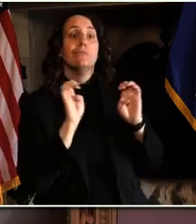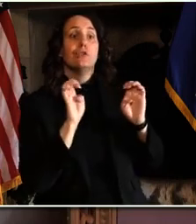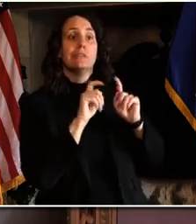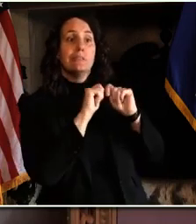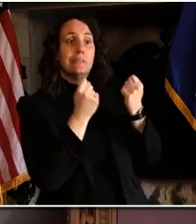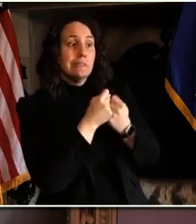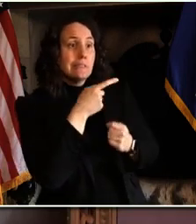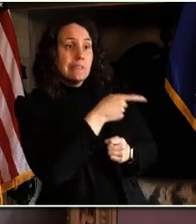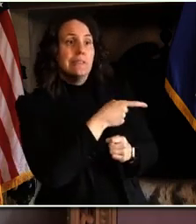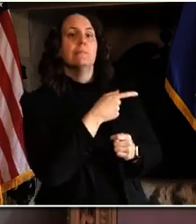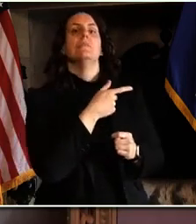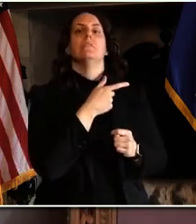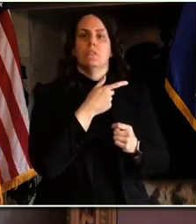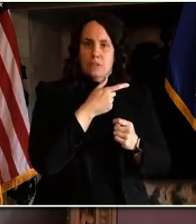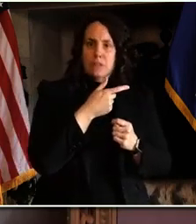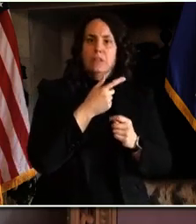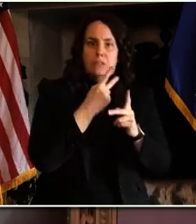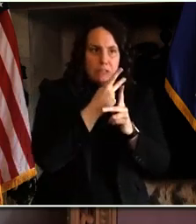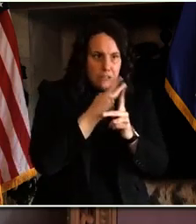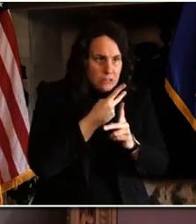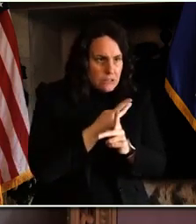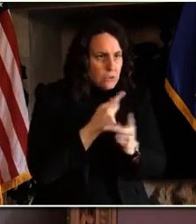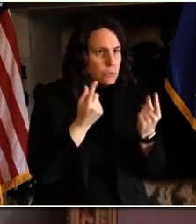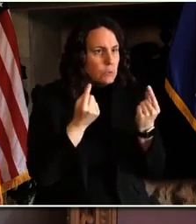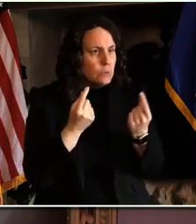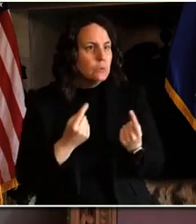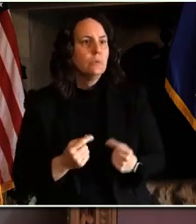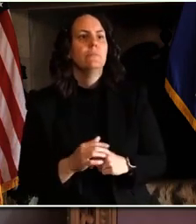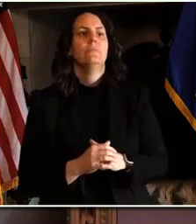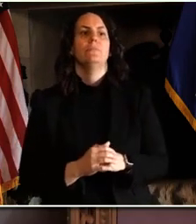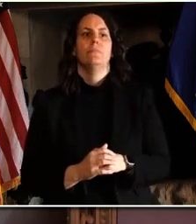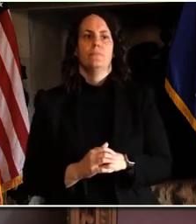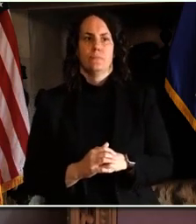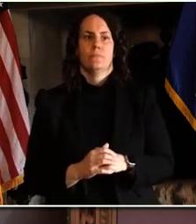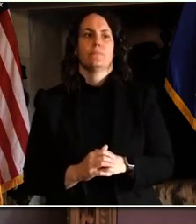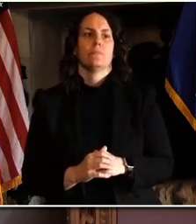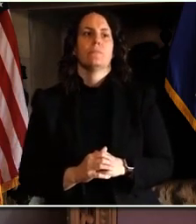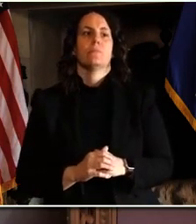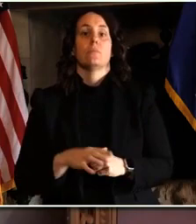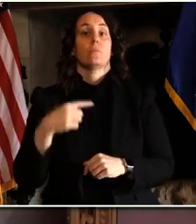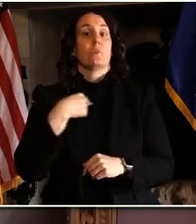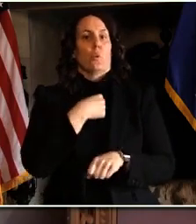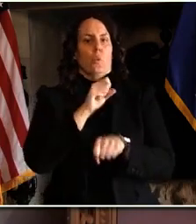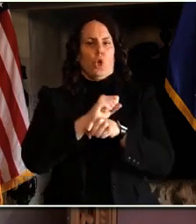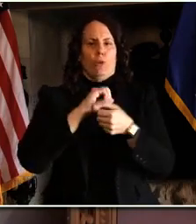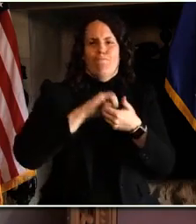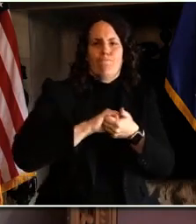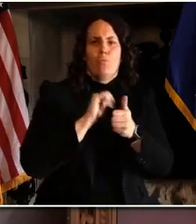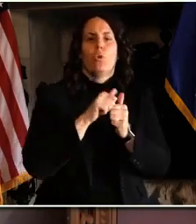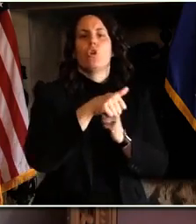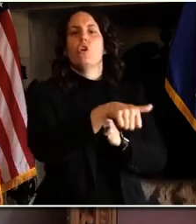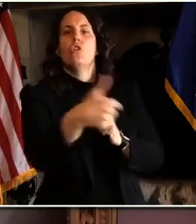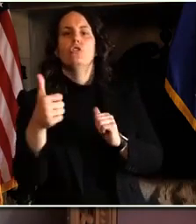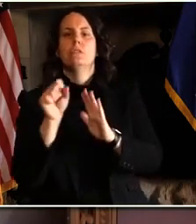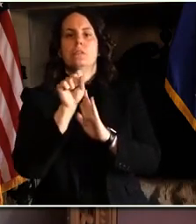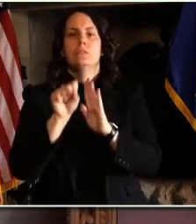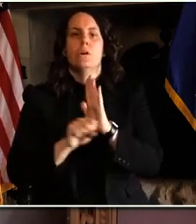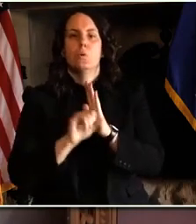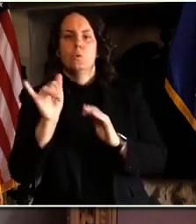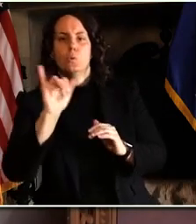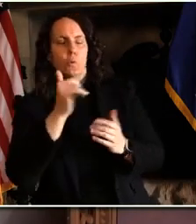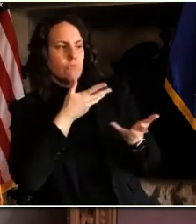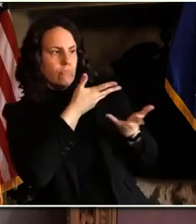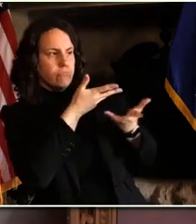own. Our administration has also been working closely with other states to combine our purchasing powers to make